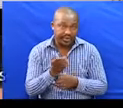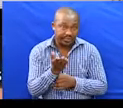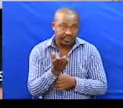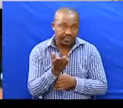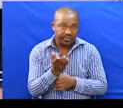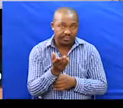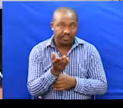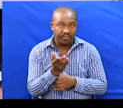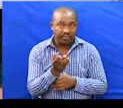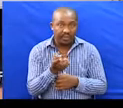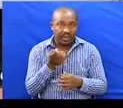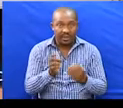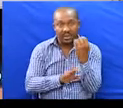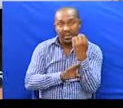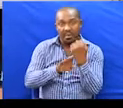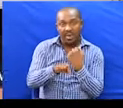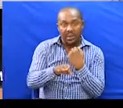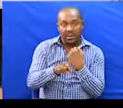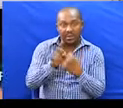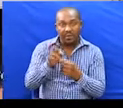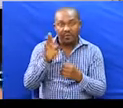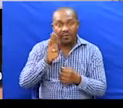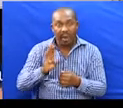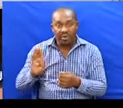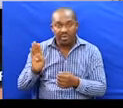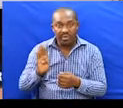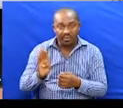this branch of biology